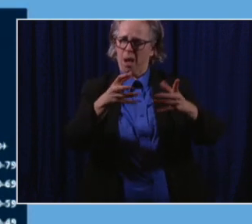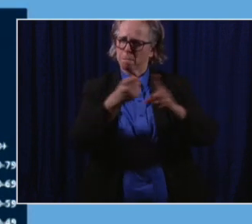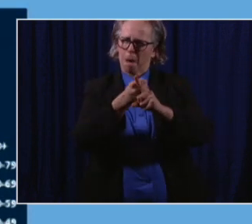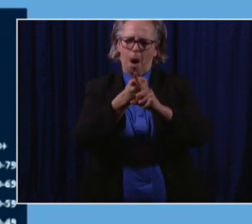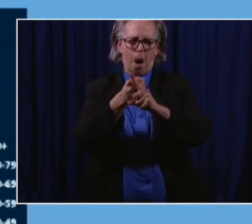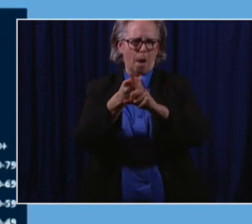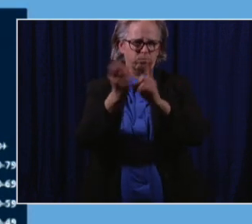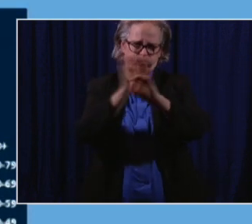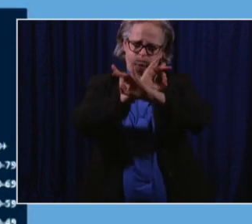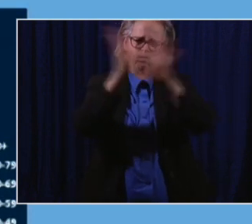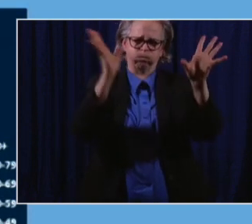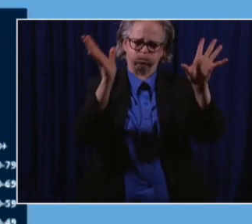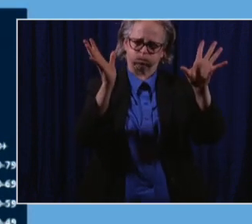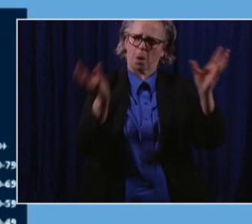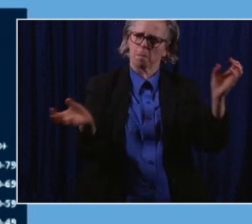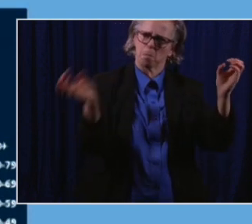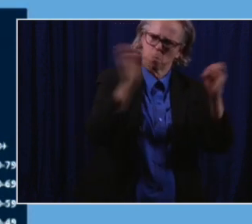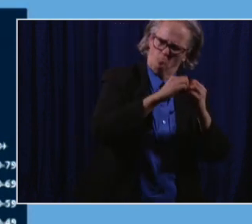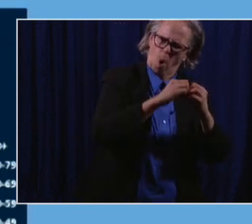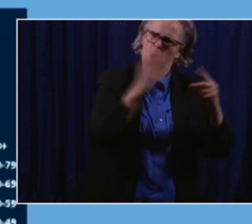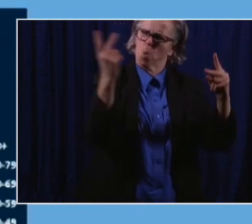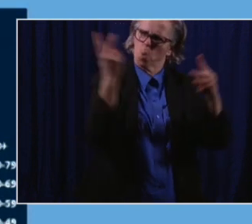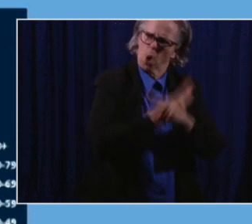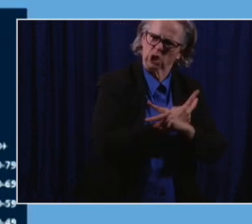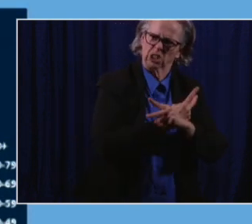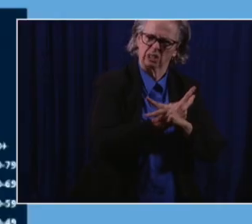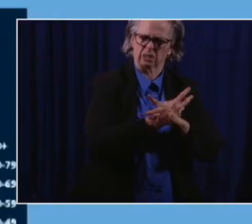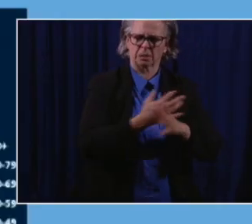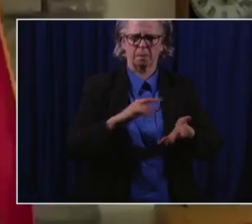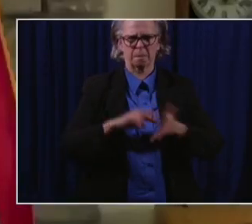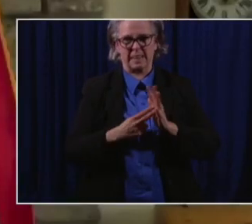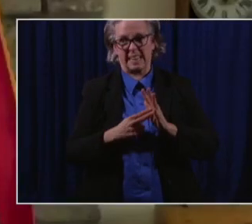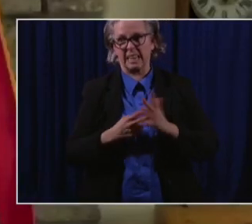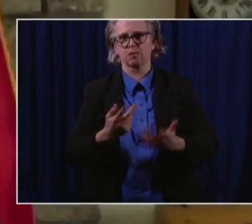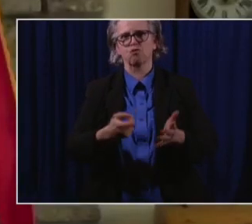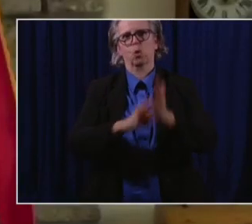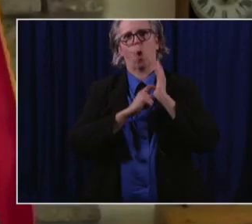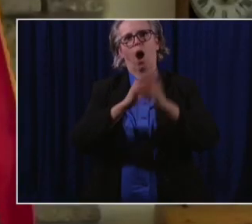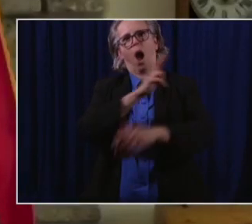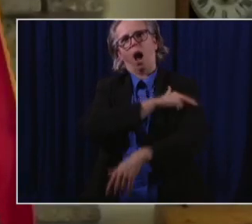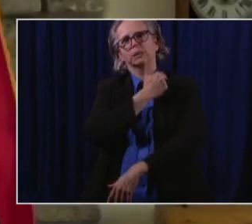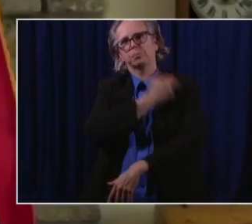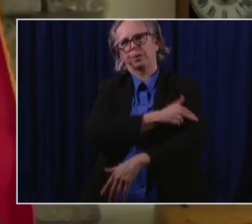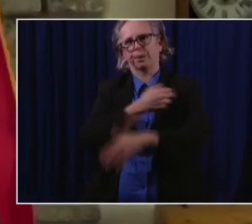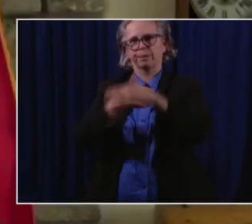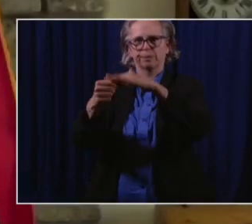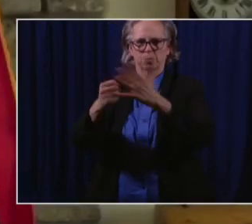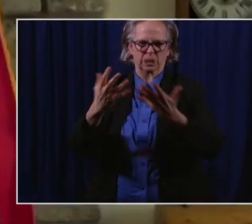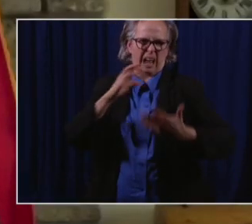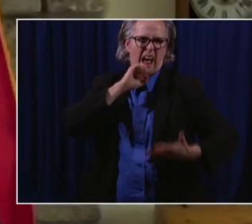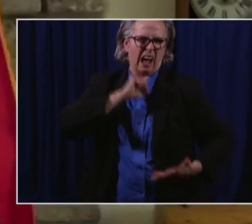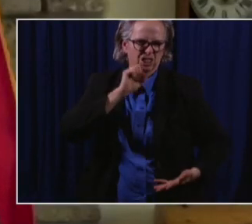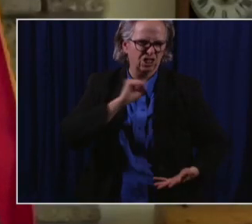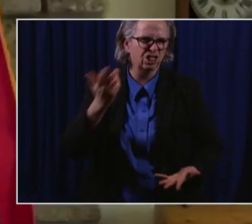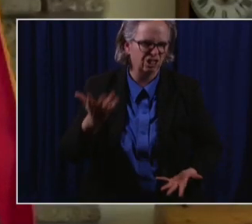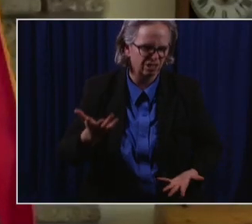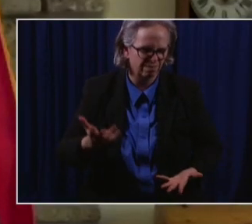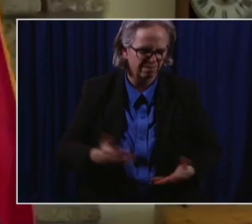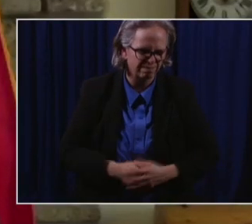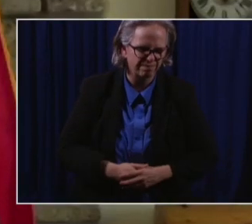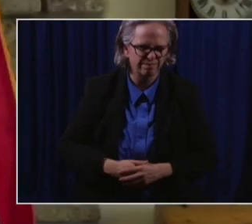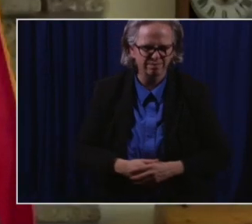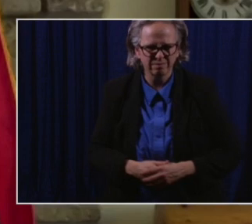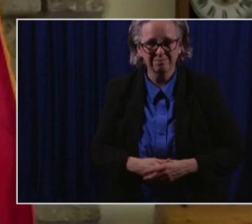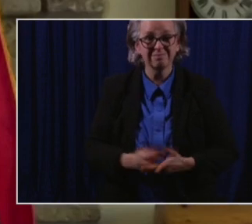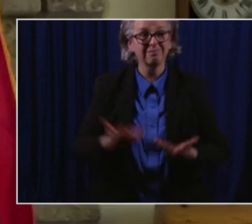percentage of those cases going to the hospital of that population. Eric, let's look at the next one. This is hospital admission